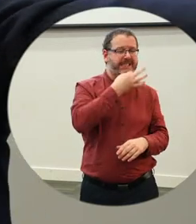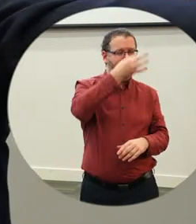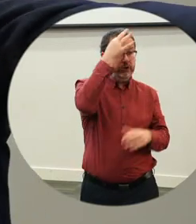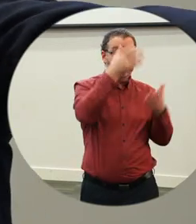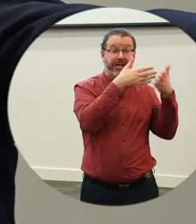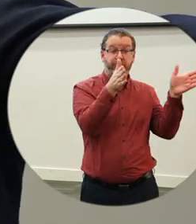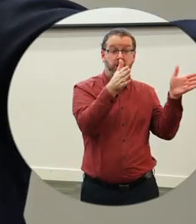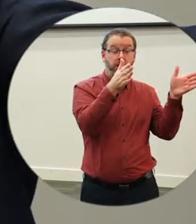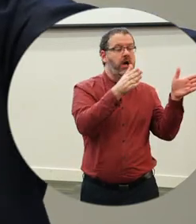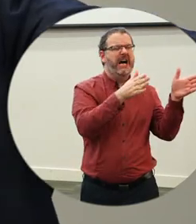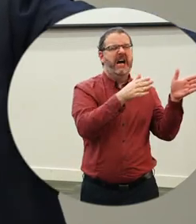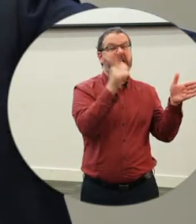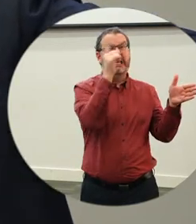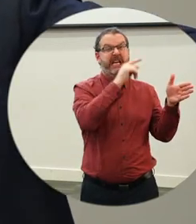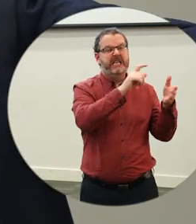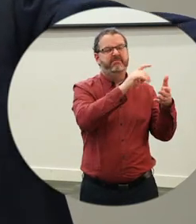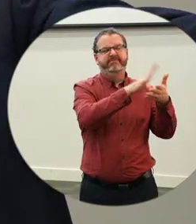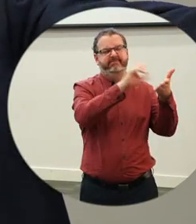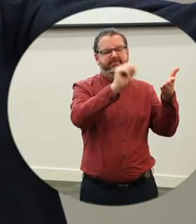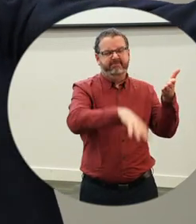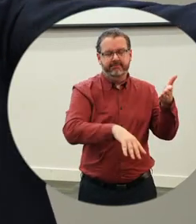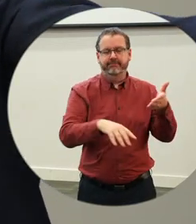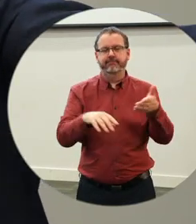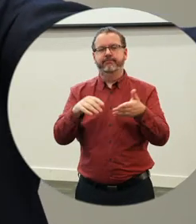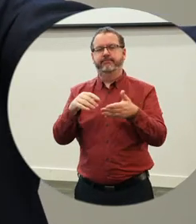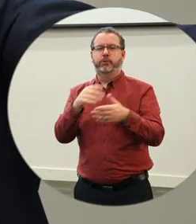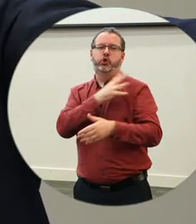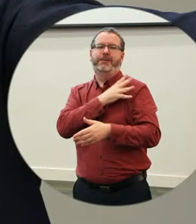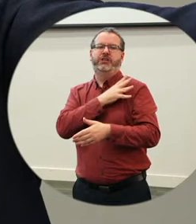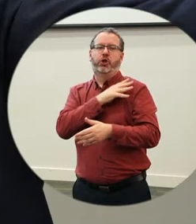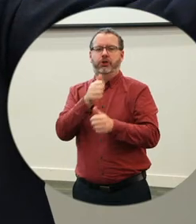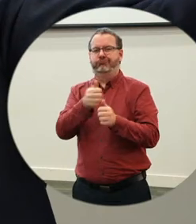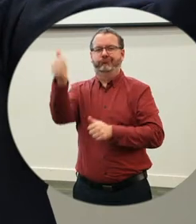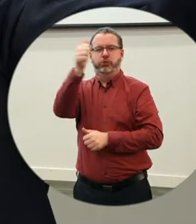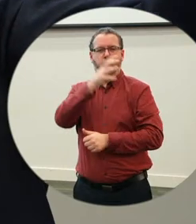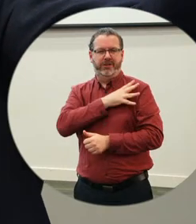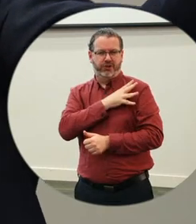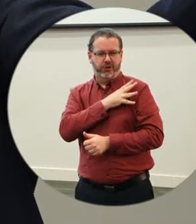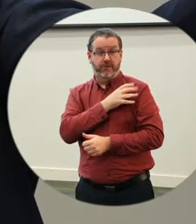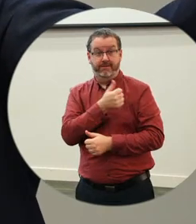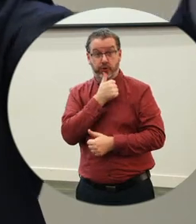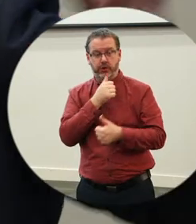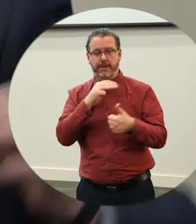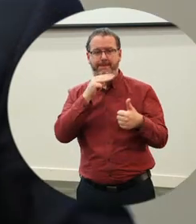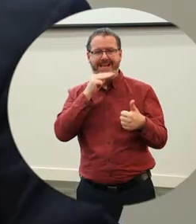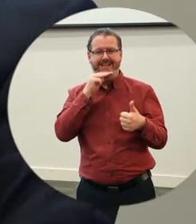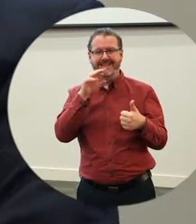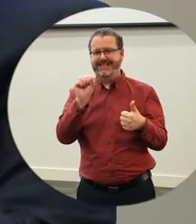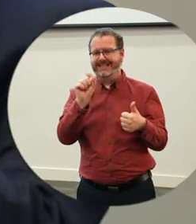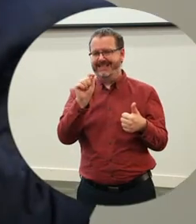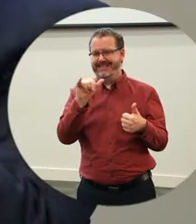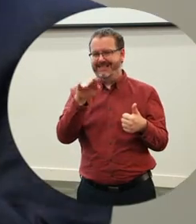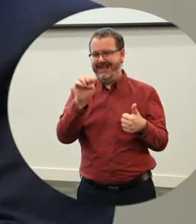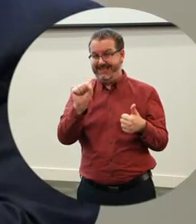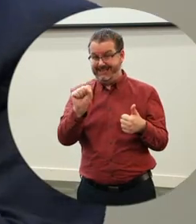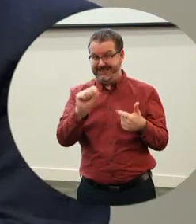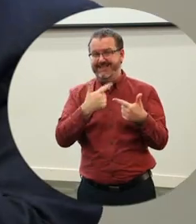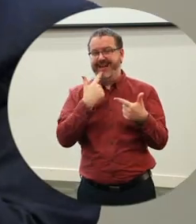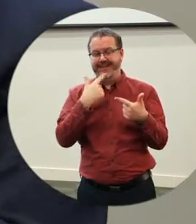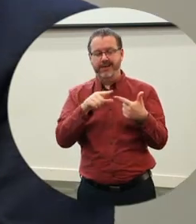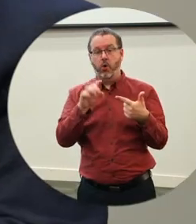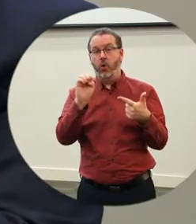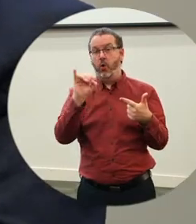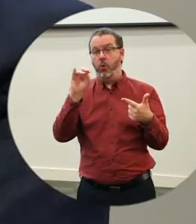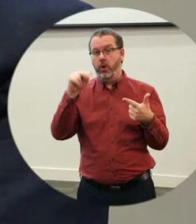commissioner, the first commissioner being Michael Staines, the second commissioner being Owen O'Duffy. But the structure